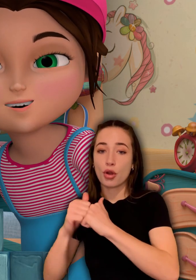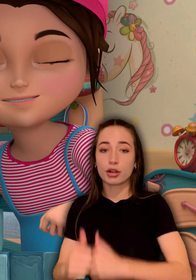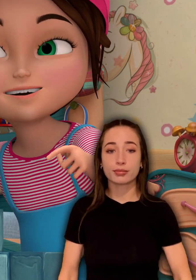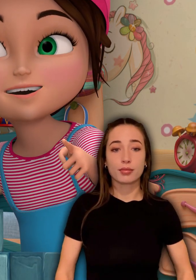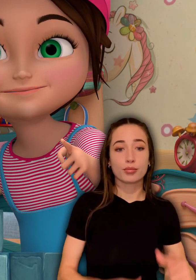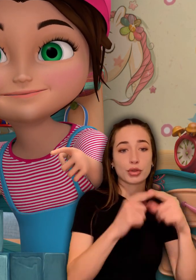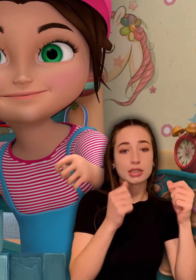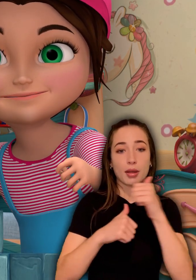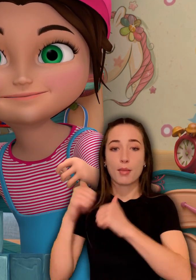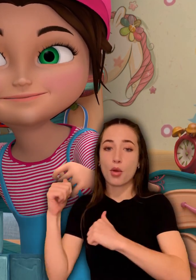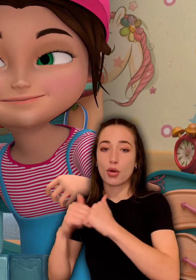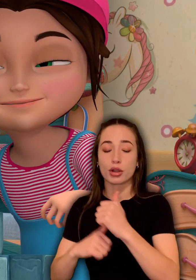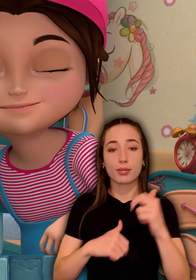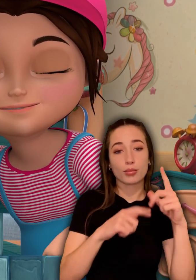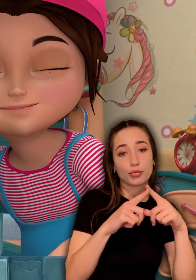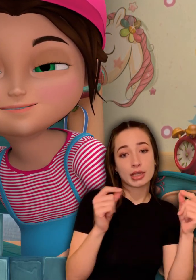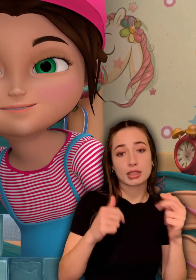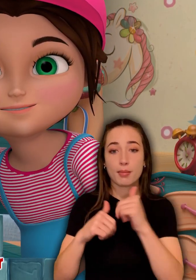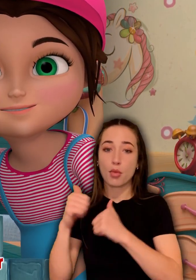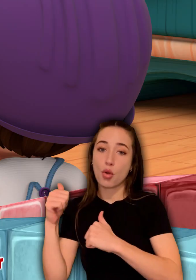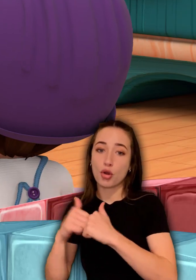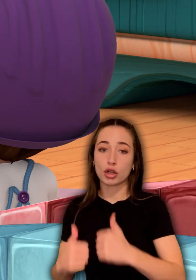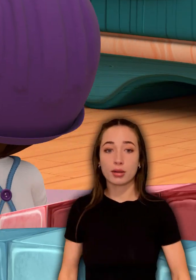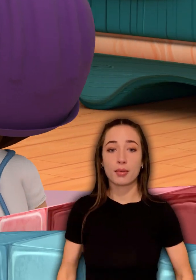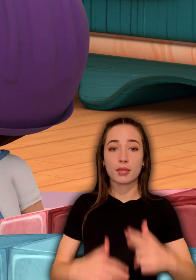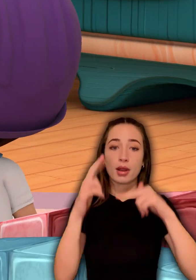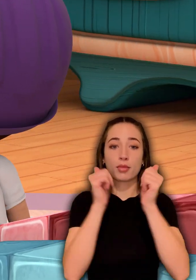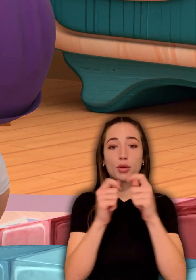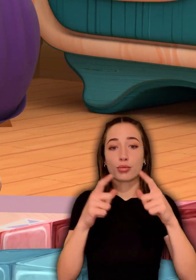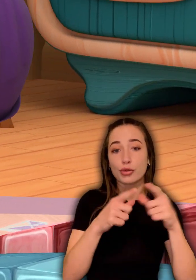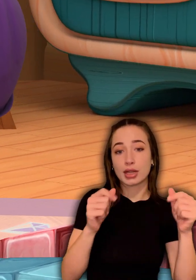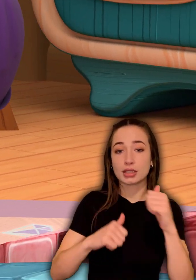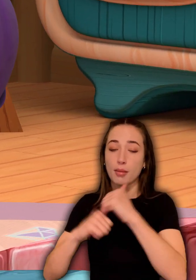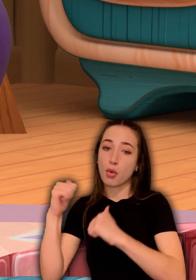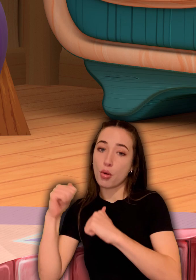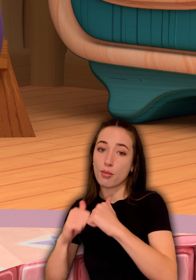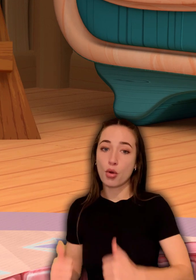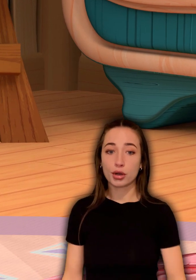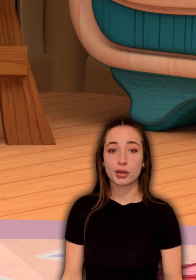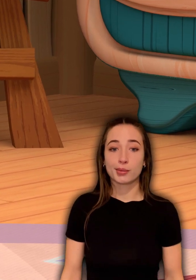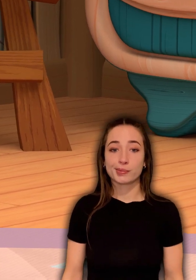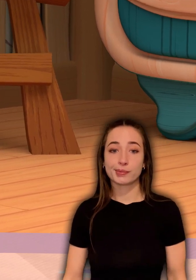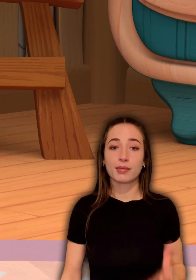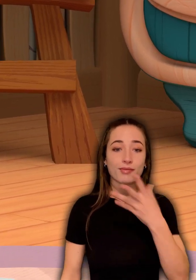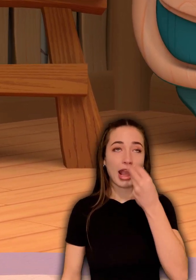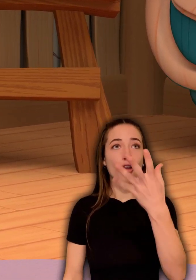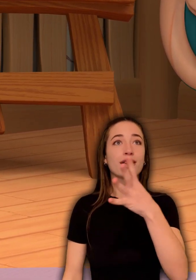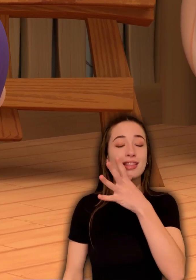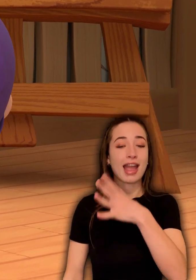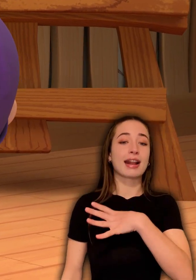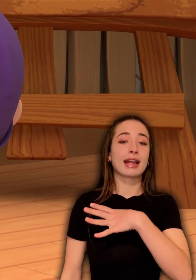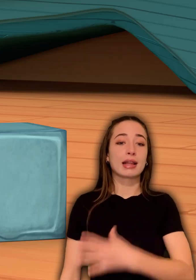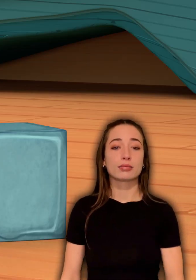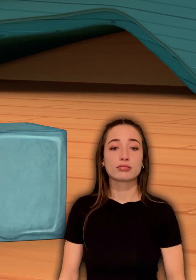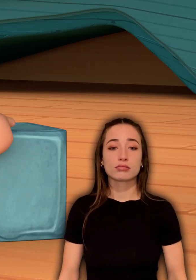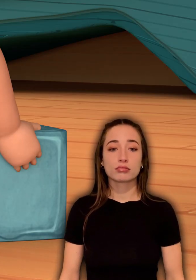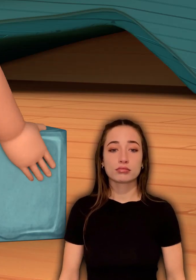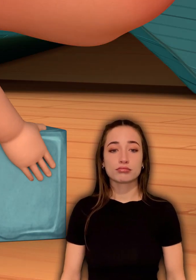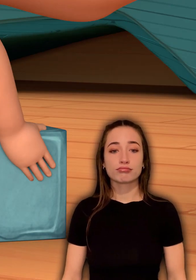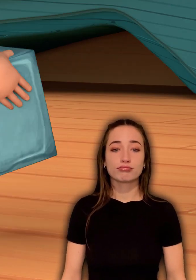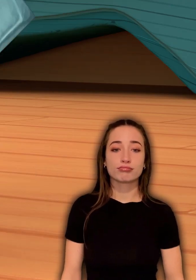bricks and mortar bricks and mortar bricks and mortar build it up with bricks and mortar my fair